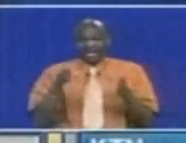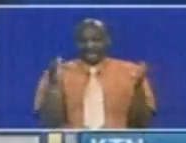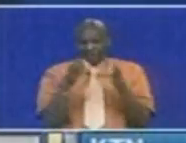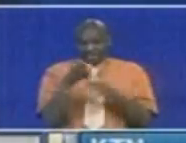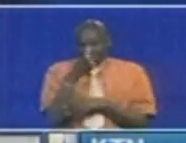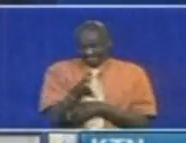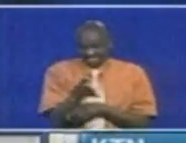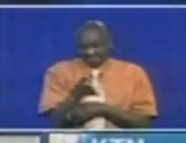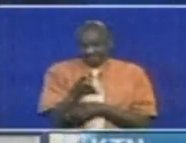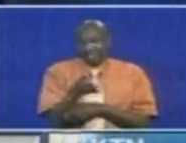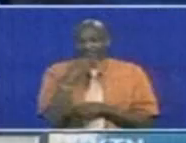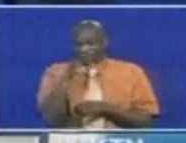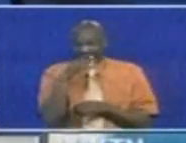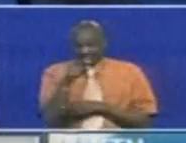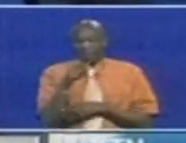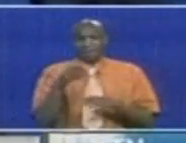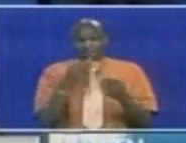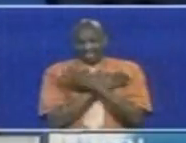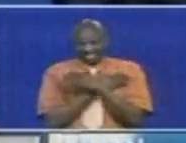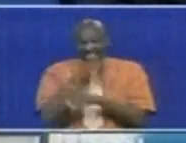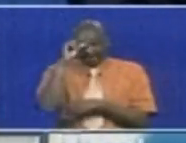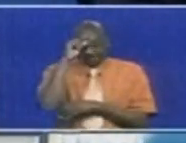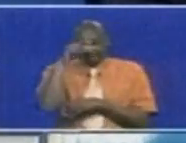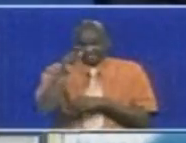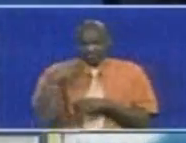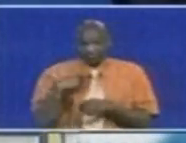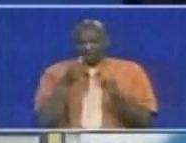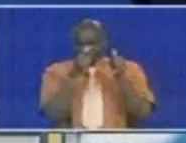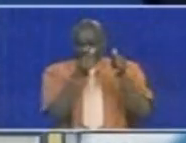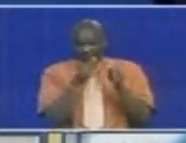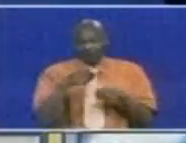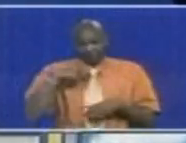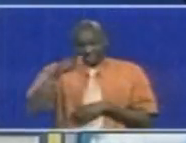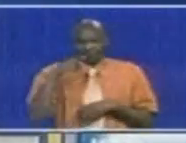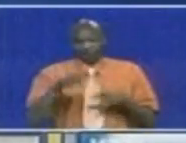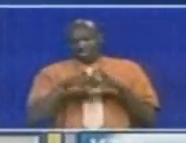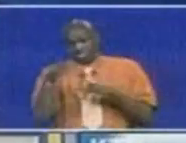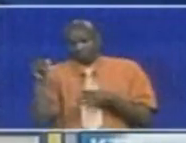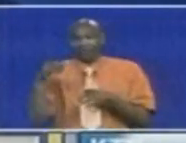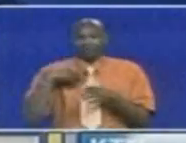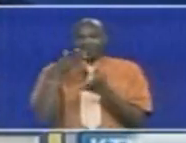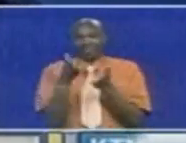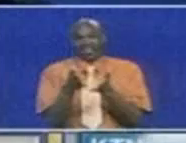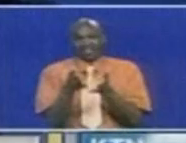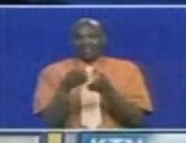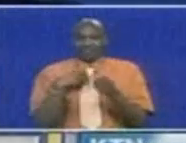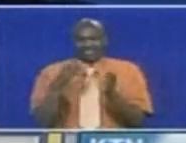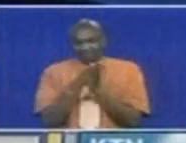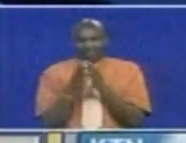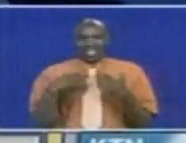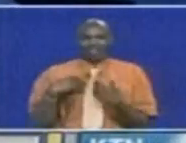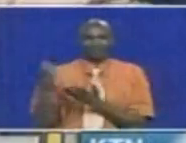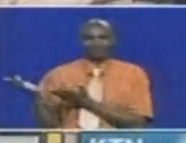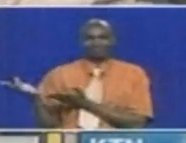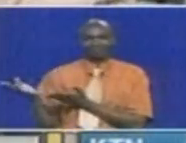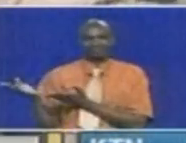Telkom, that its Kenyan partner, the government, has been notified of its intentions to exit the operator. Here is Adelaide Changole.